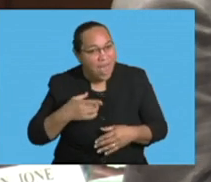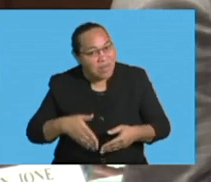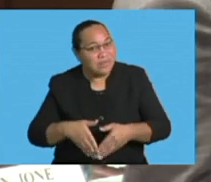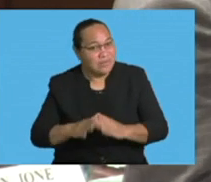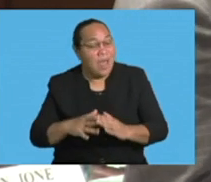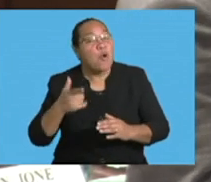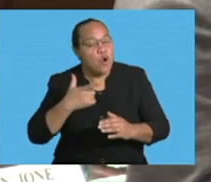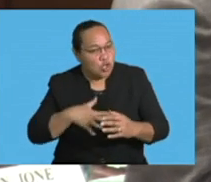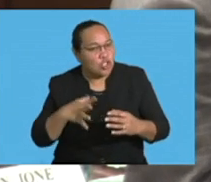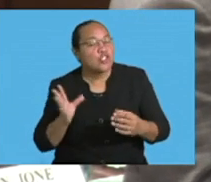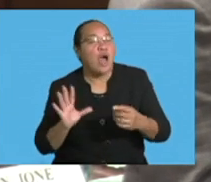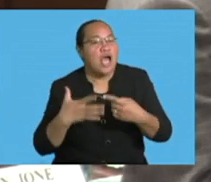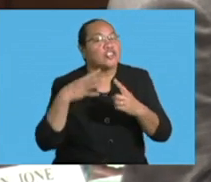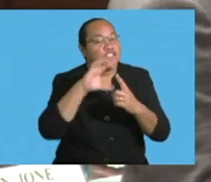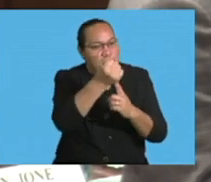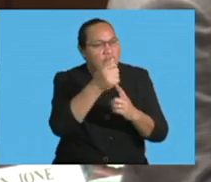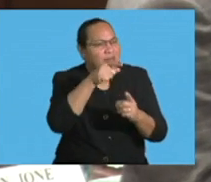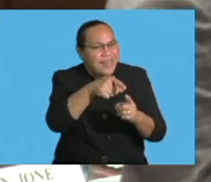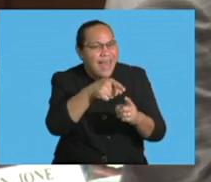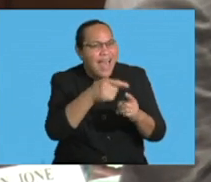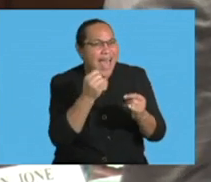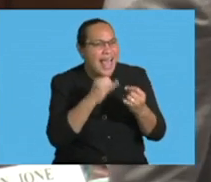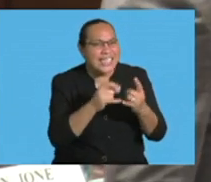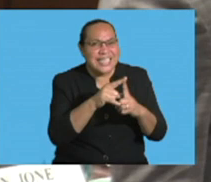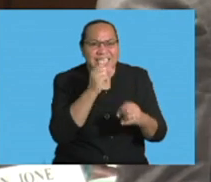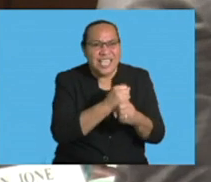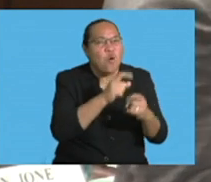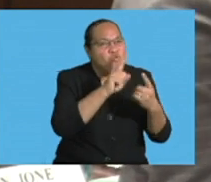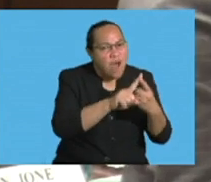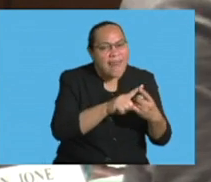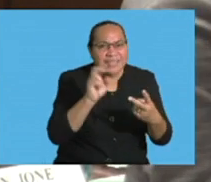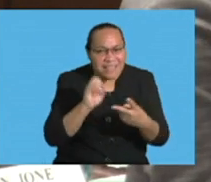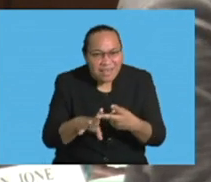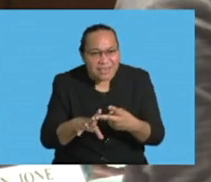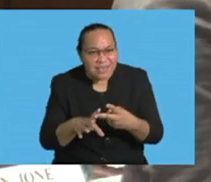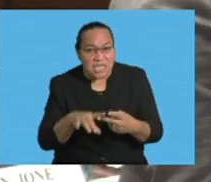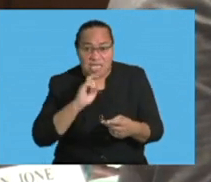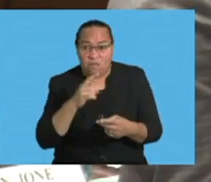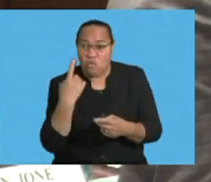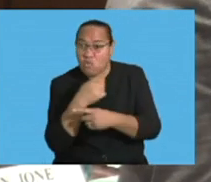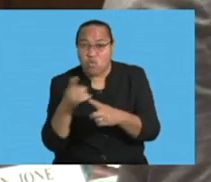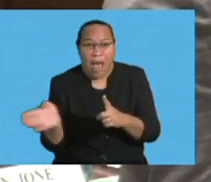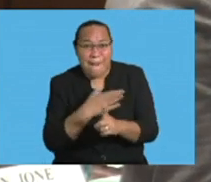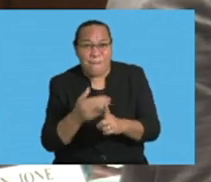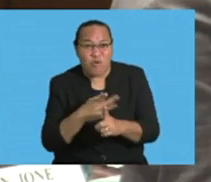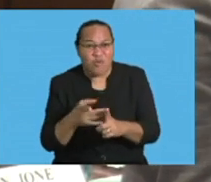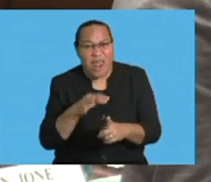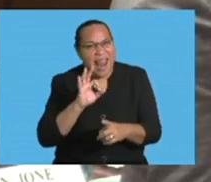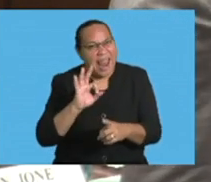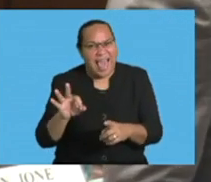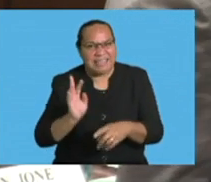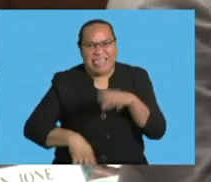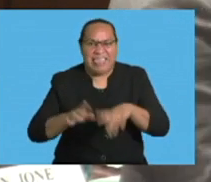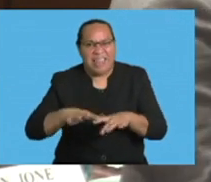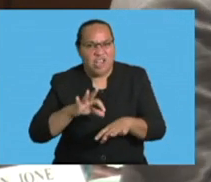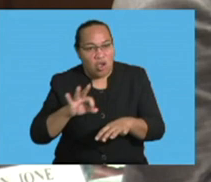SDG 4 and SDG 10. So if anybody is abusing the e-transport, obviously it would be contrary